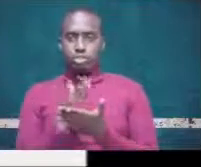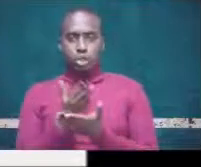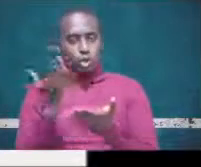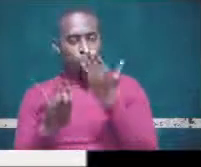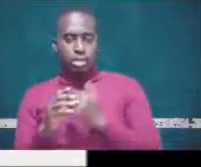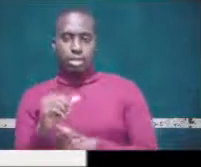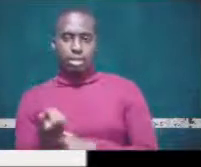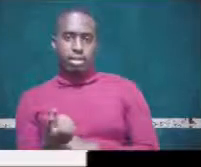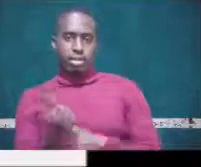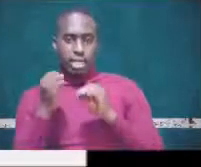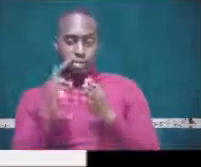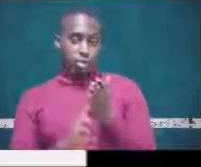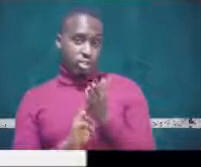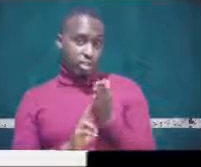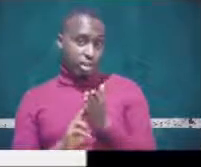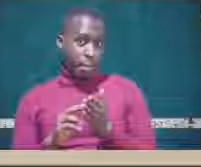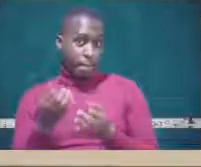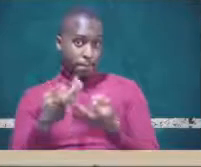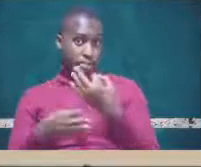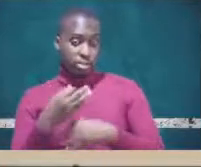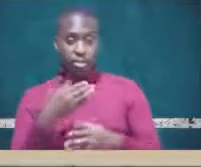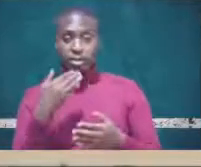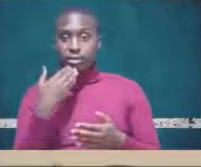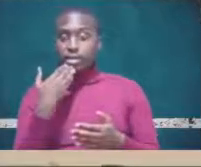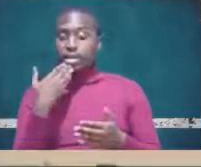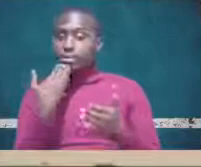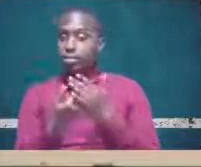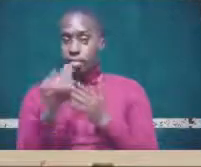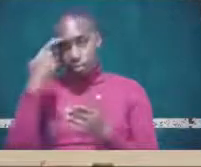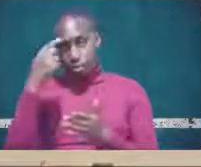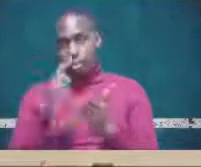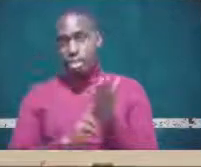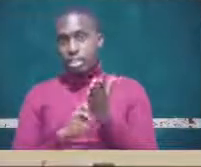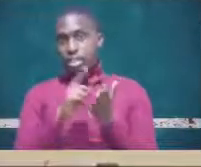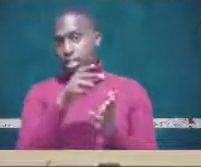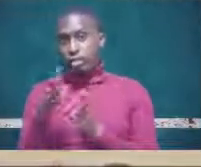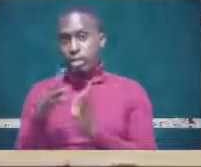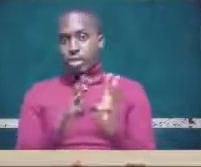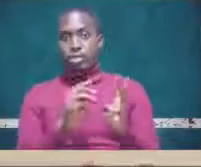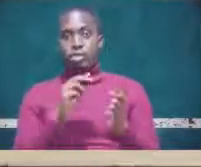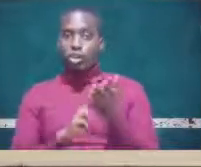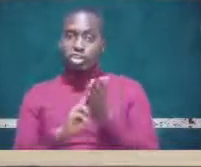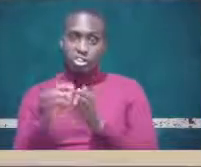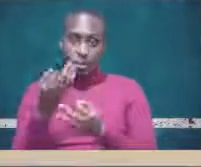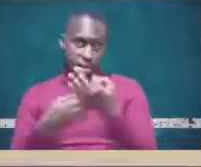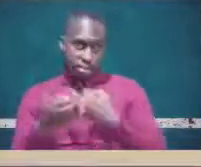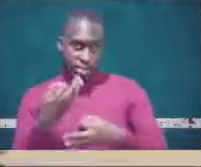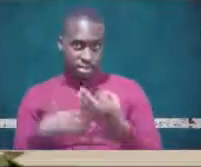So by use of machines, when it comes to advantages of capital-intensive technology, by use of machines,